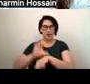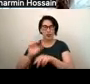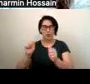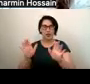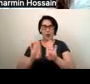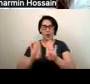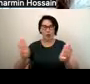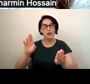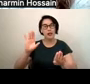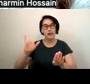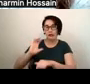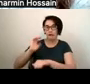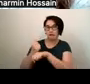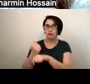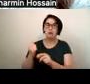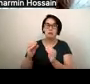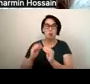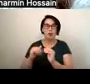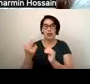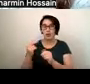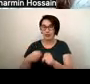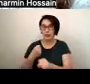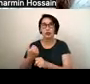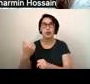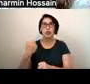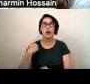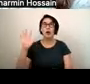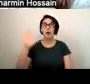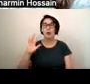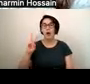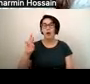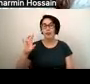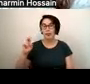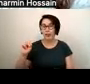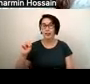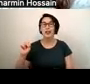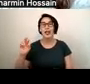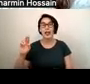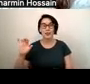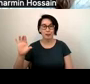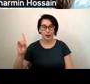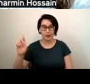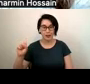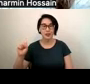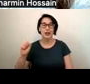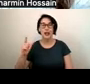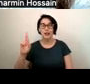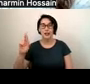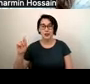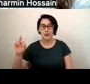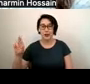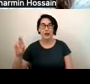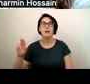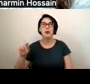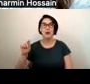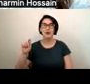ago. He's a former Virgin Records rapper turned evangelist, activist, and organizer. He left the